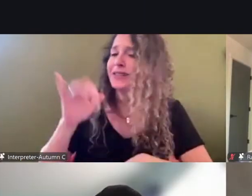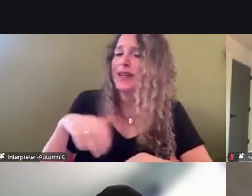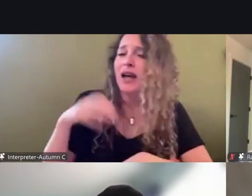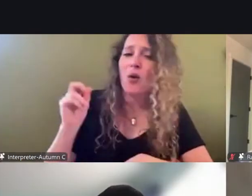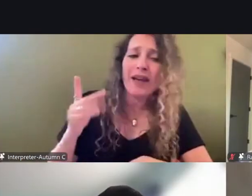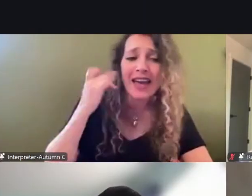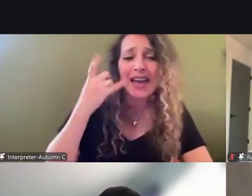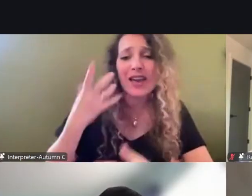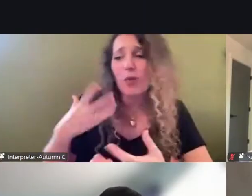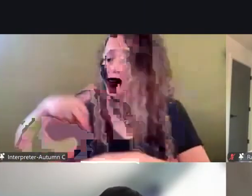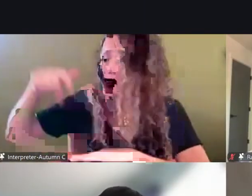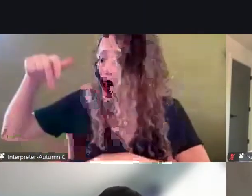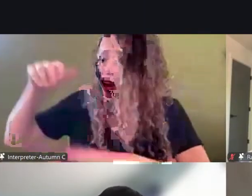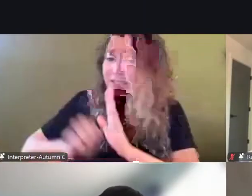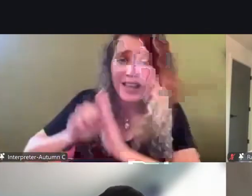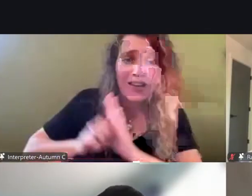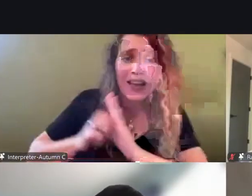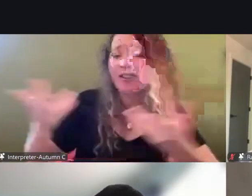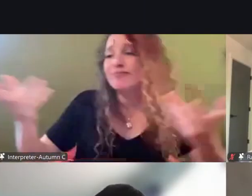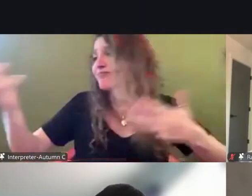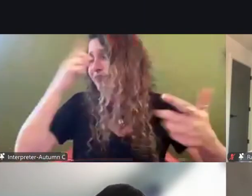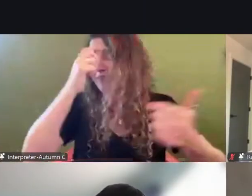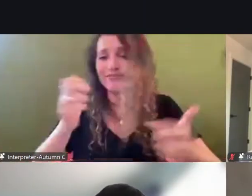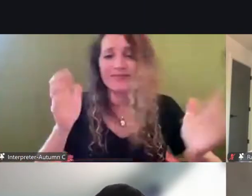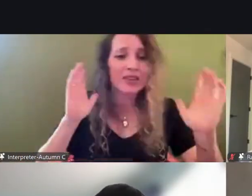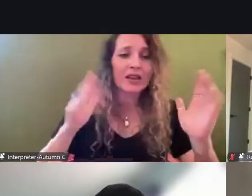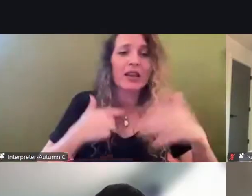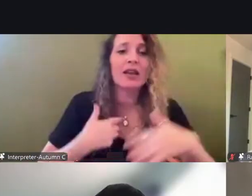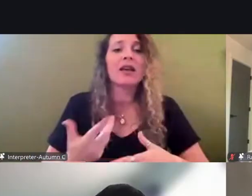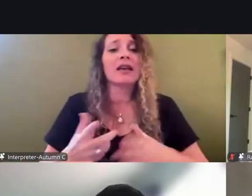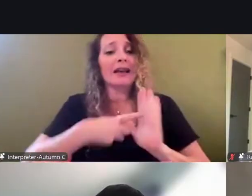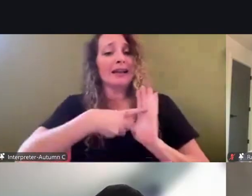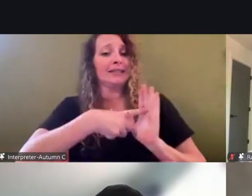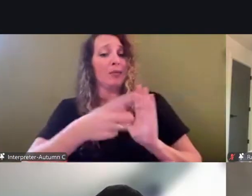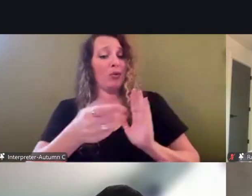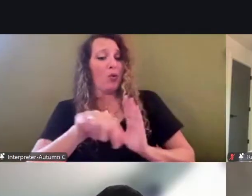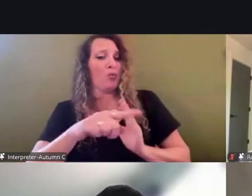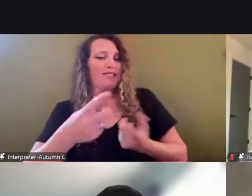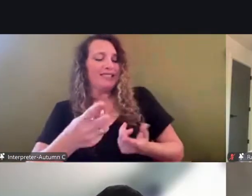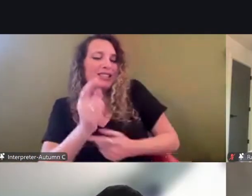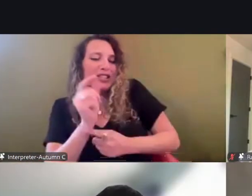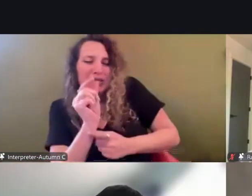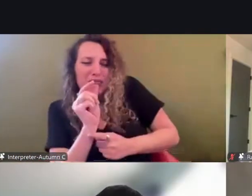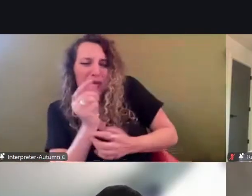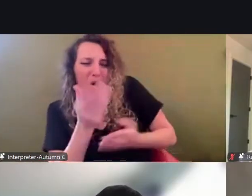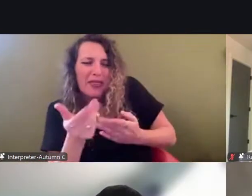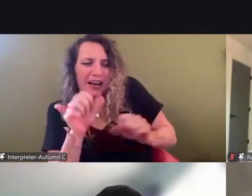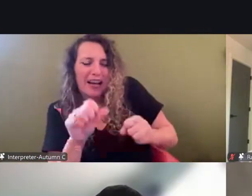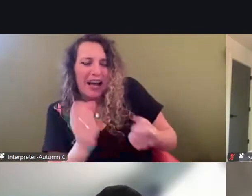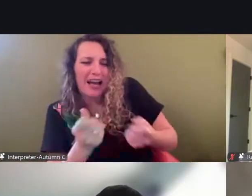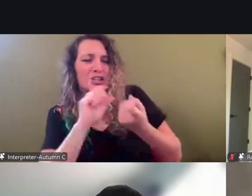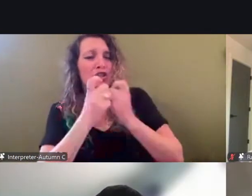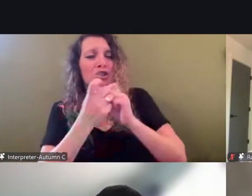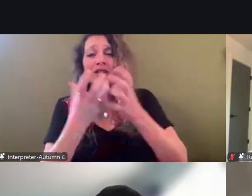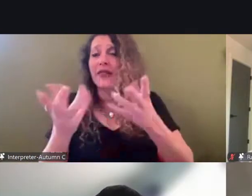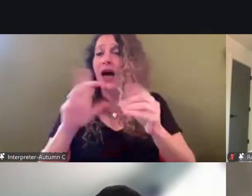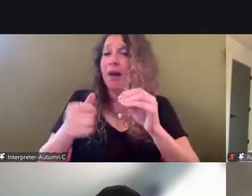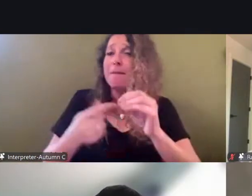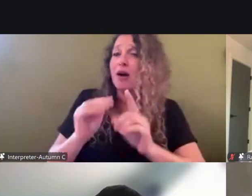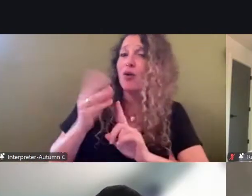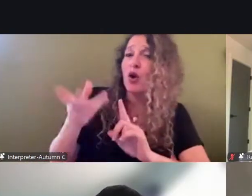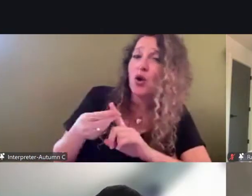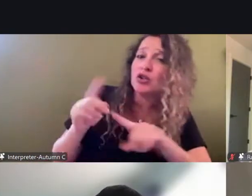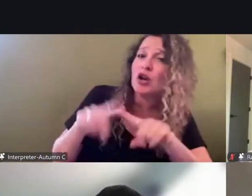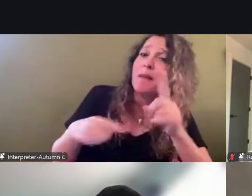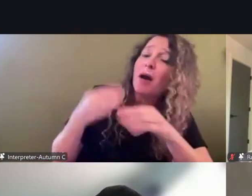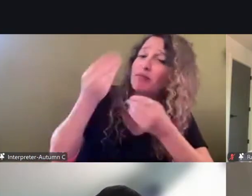take the stairs or the elevator, or let's just take the elevator, for example. And those little things I think actually change a lot about the culture, but also let